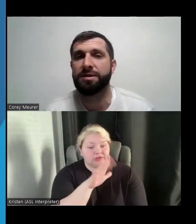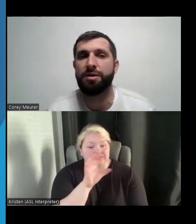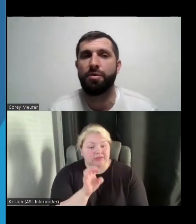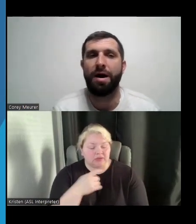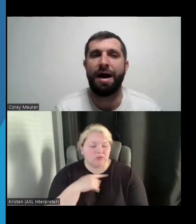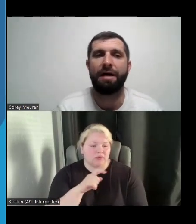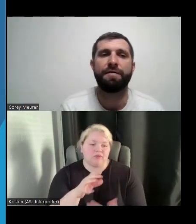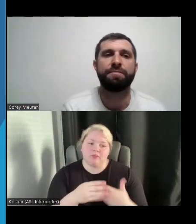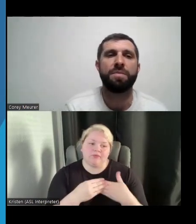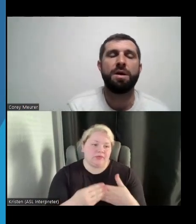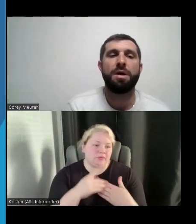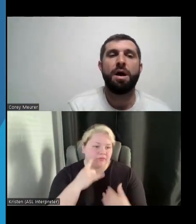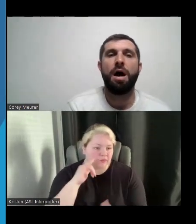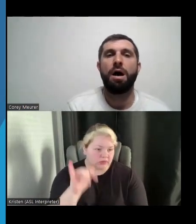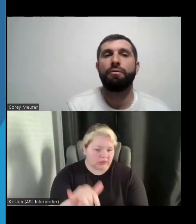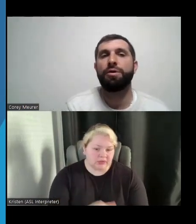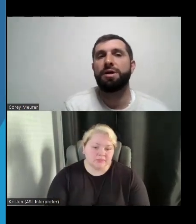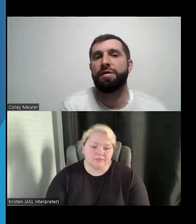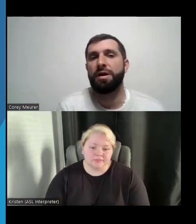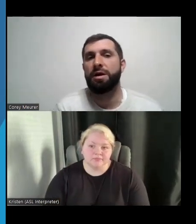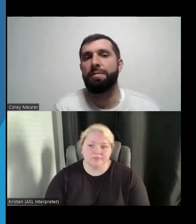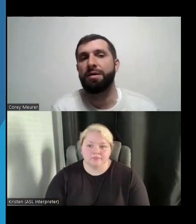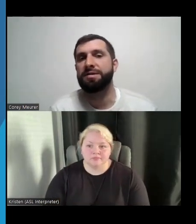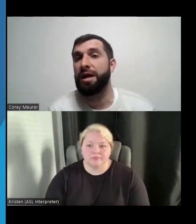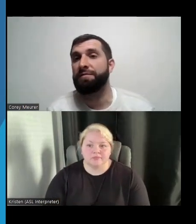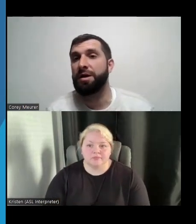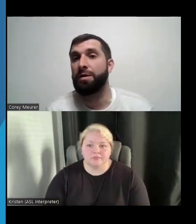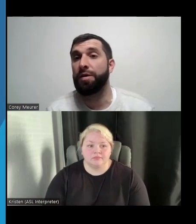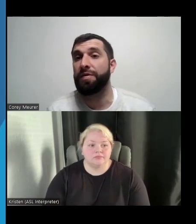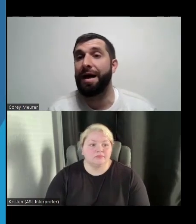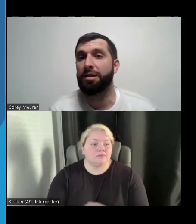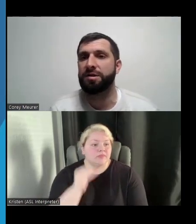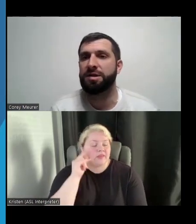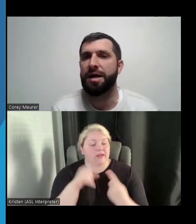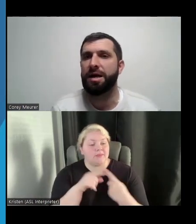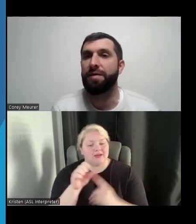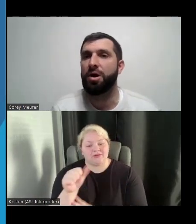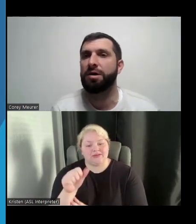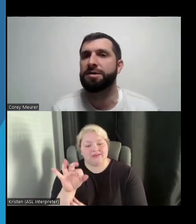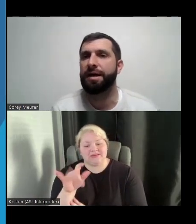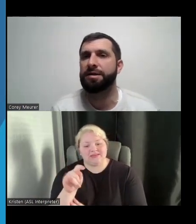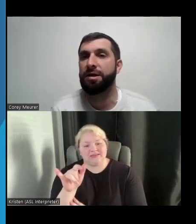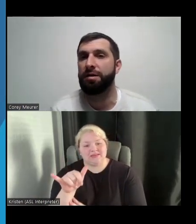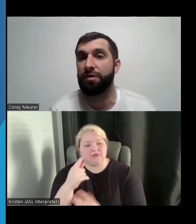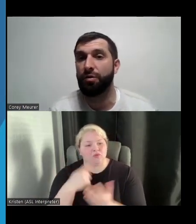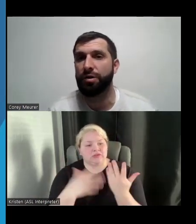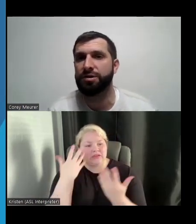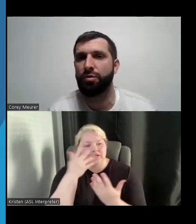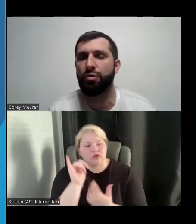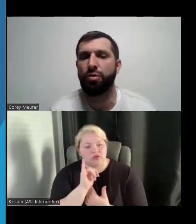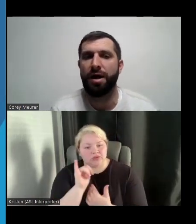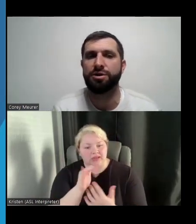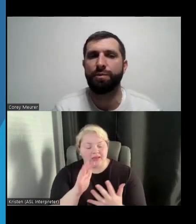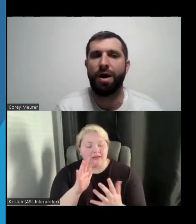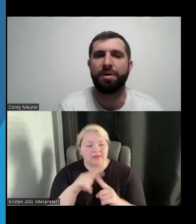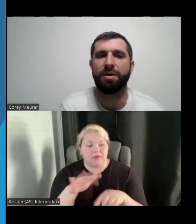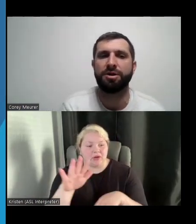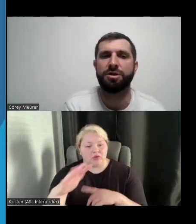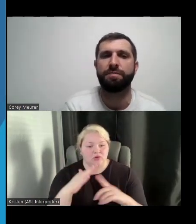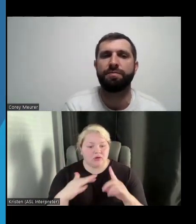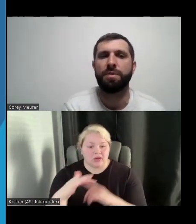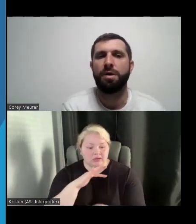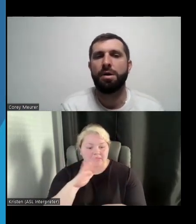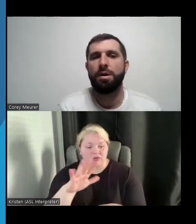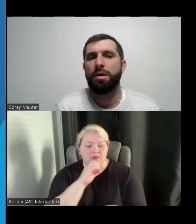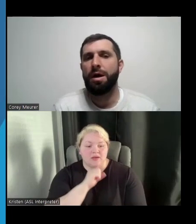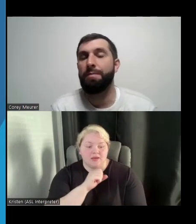specific needs that you all have. Really thinking about safety and what that looks like in the context of your school, age, and